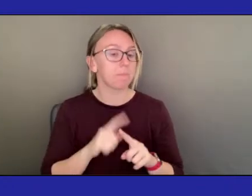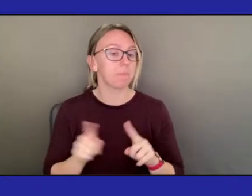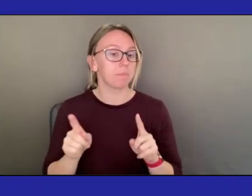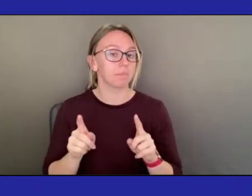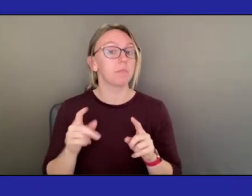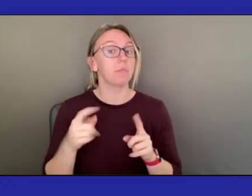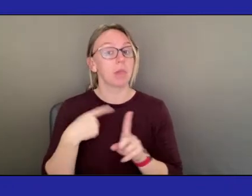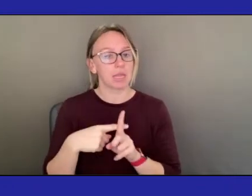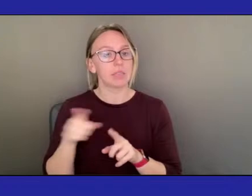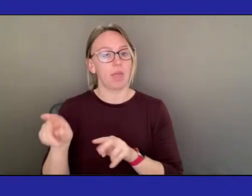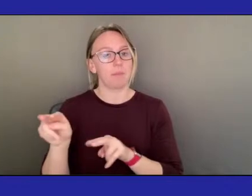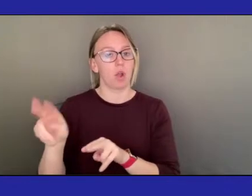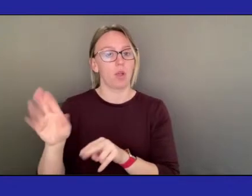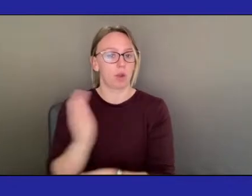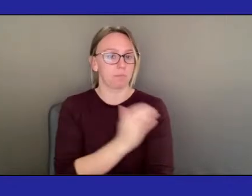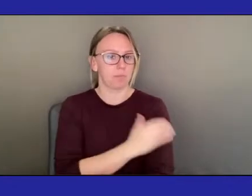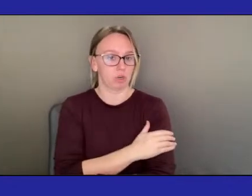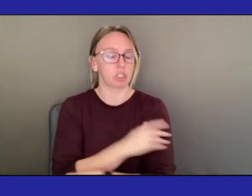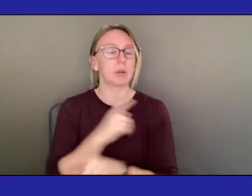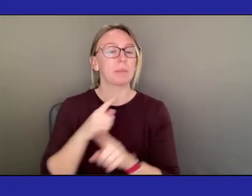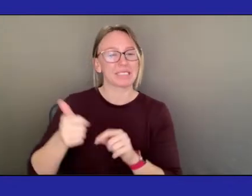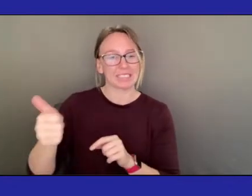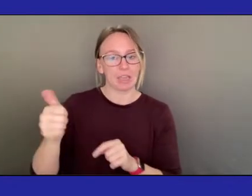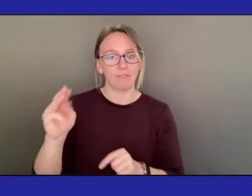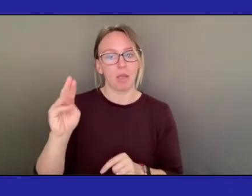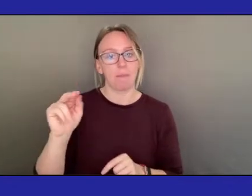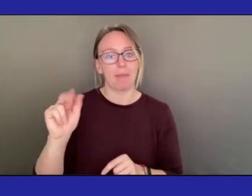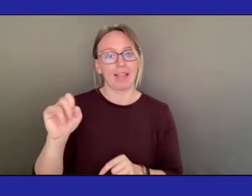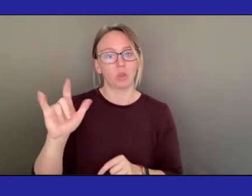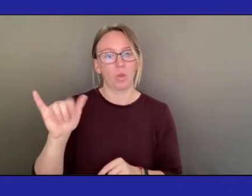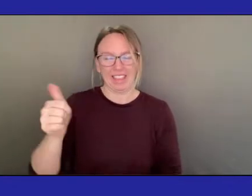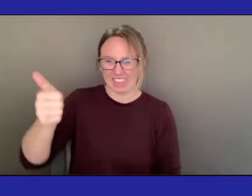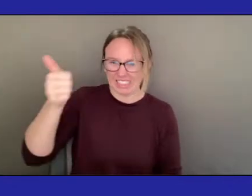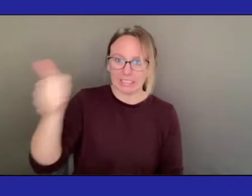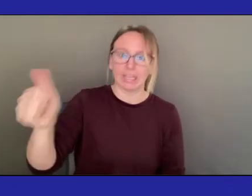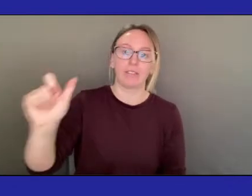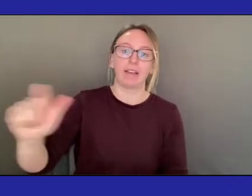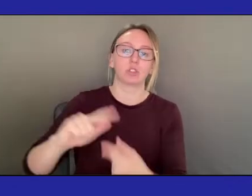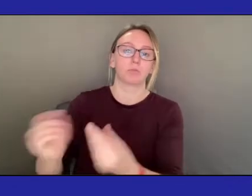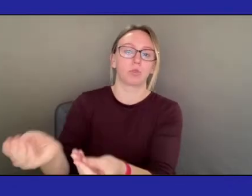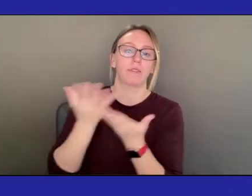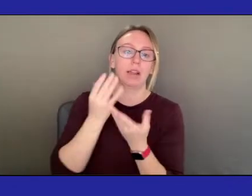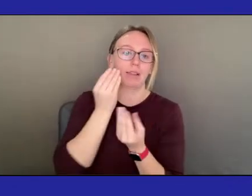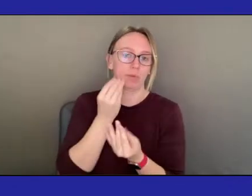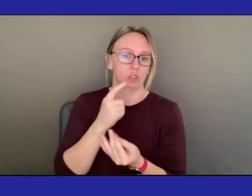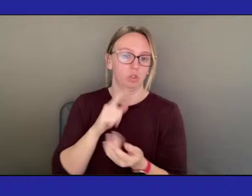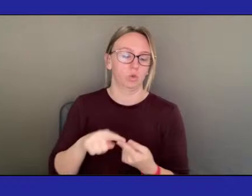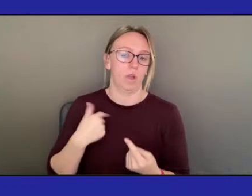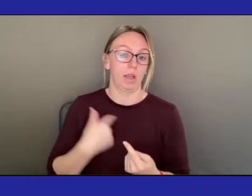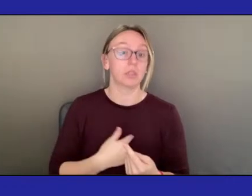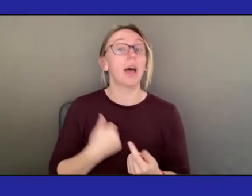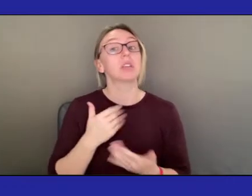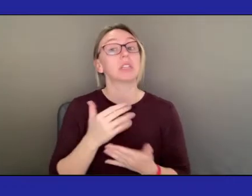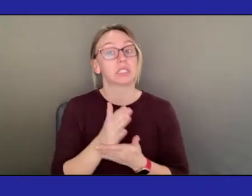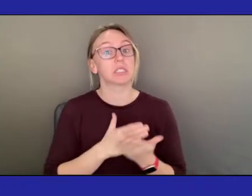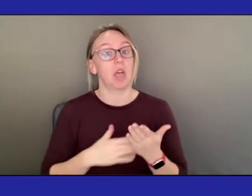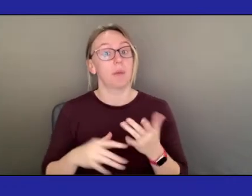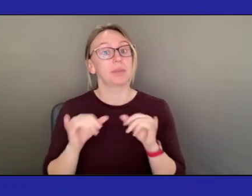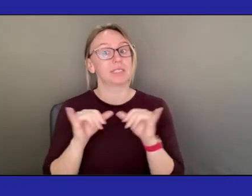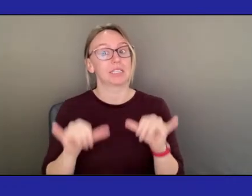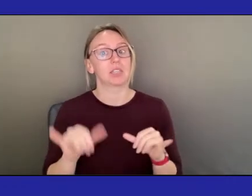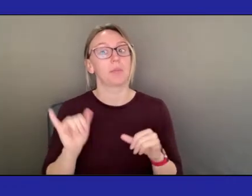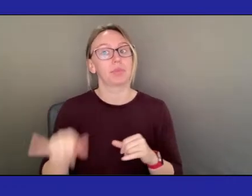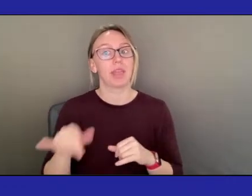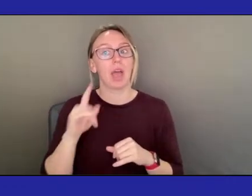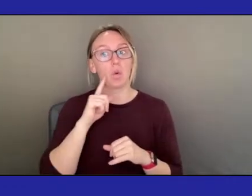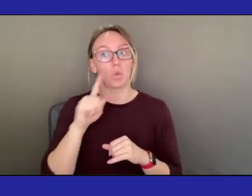monitor their blood pressure, but they have to manually provide that information to us. There are systems that will manually